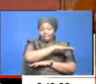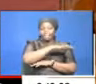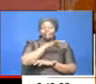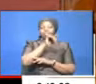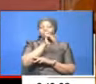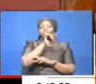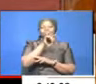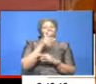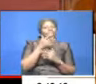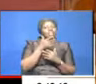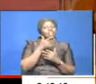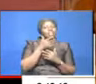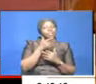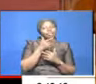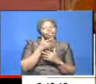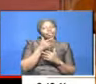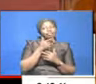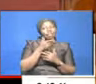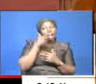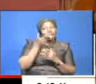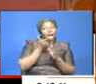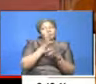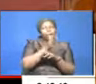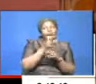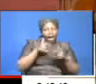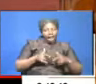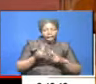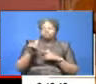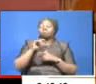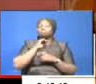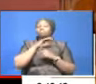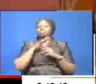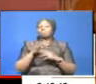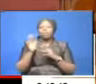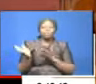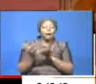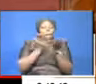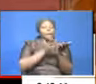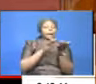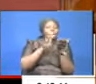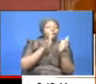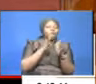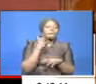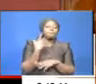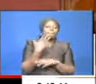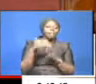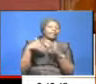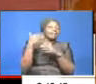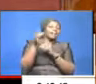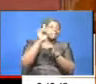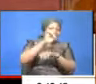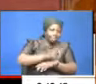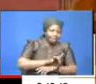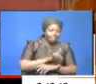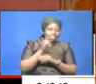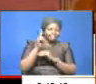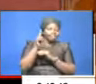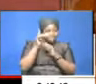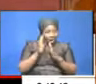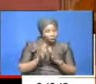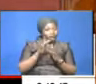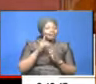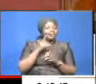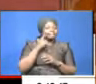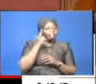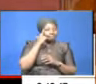allowed the claimant to bring more documents the following day. It was counsel's position that these issues